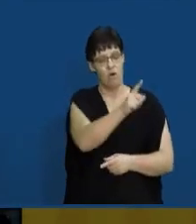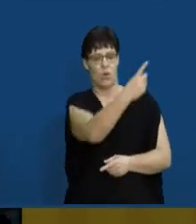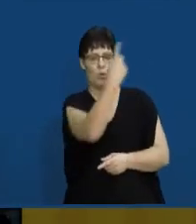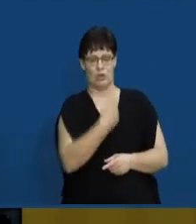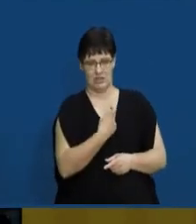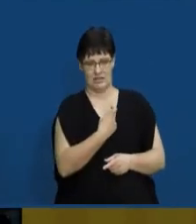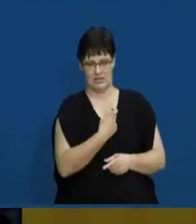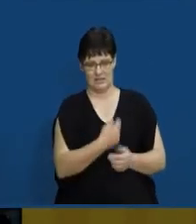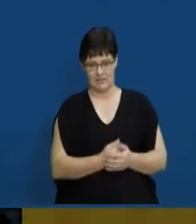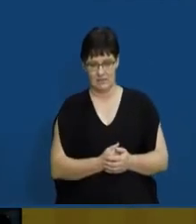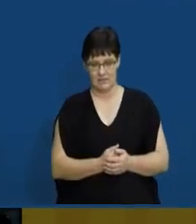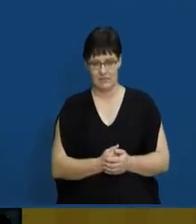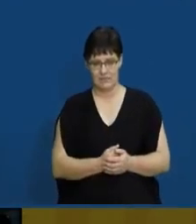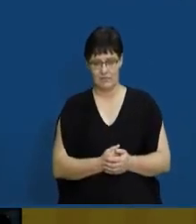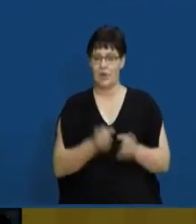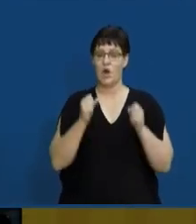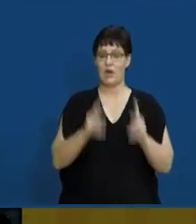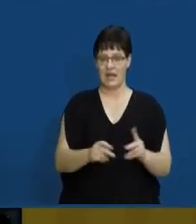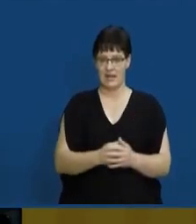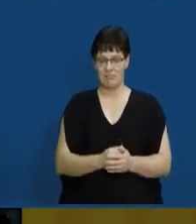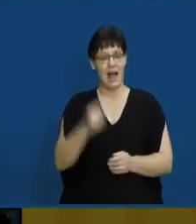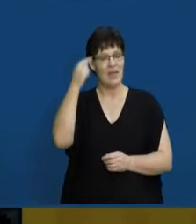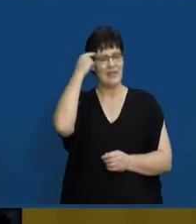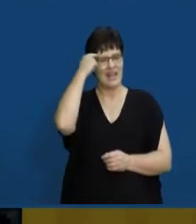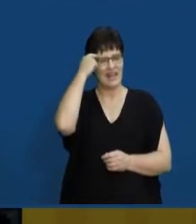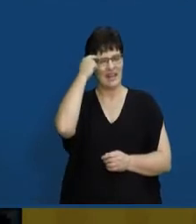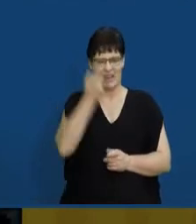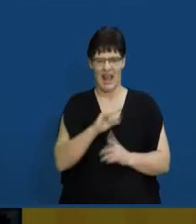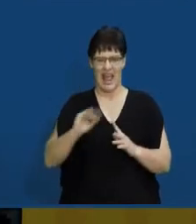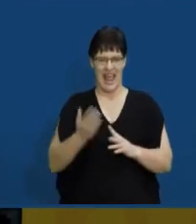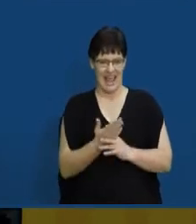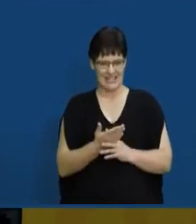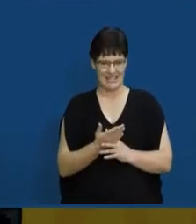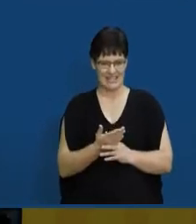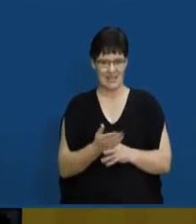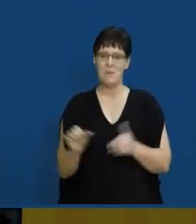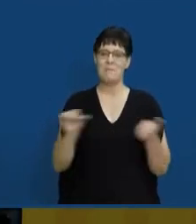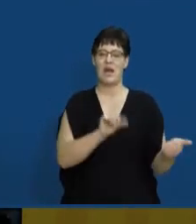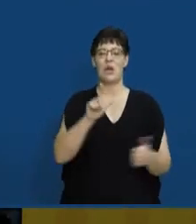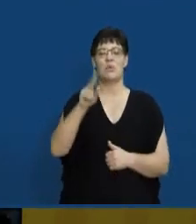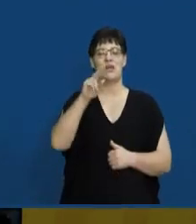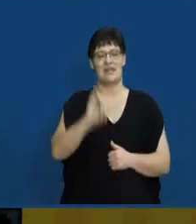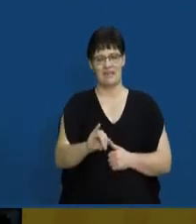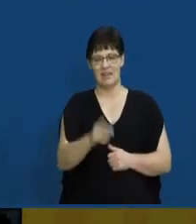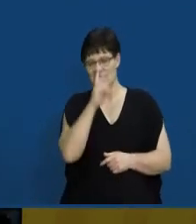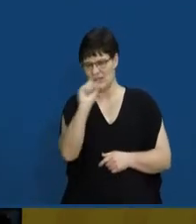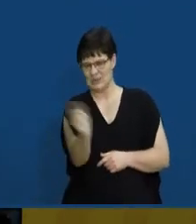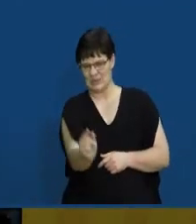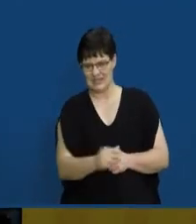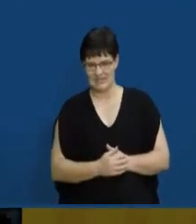that is being asked. Okay, guys, I think we'll take an ad break and go to Looney, and we'll see you in a